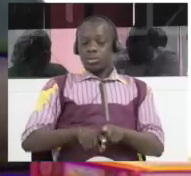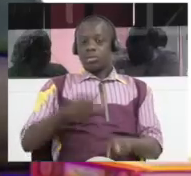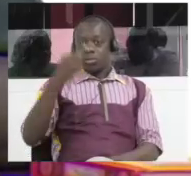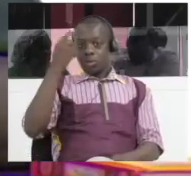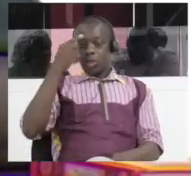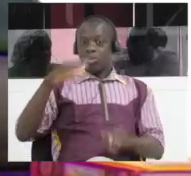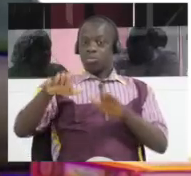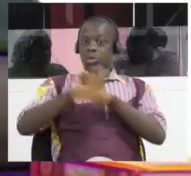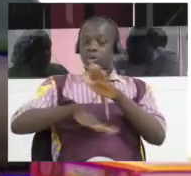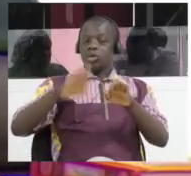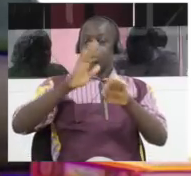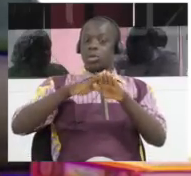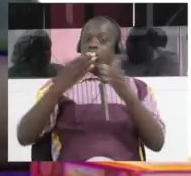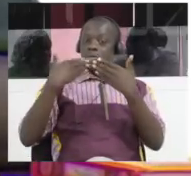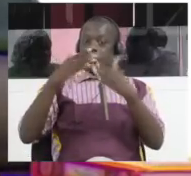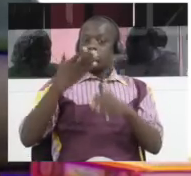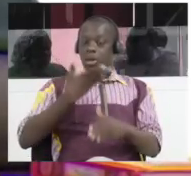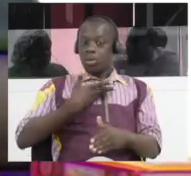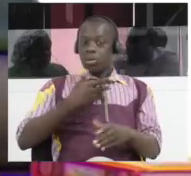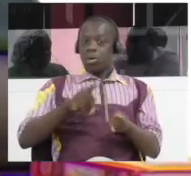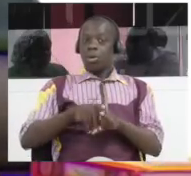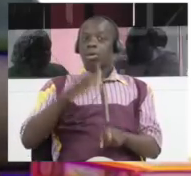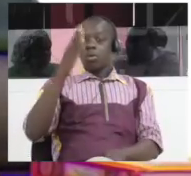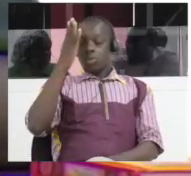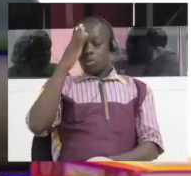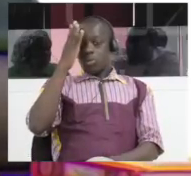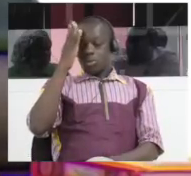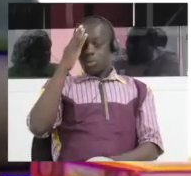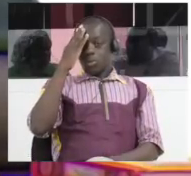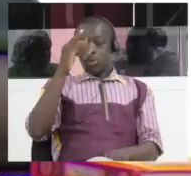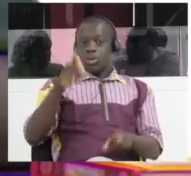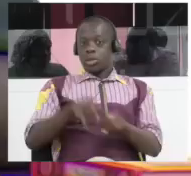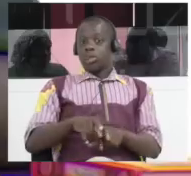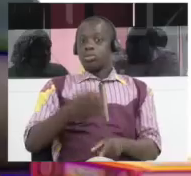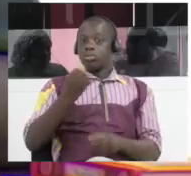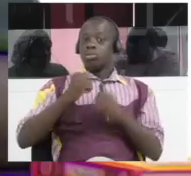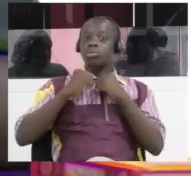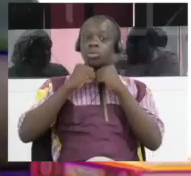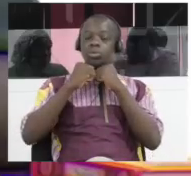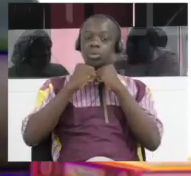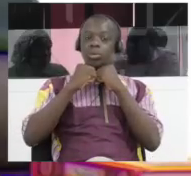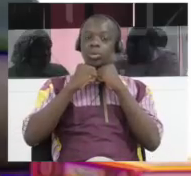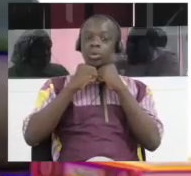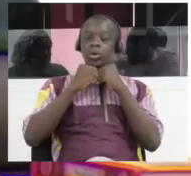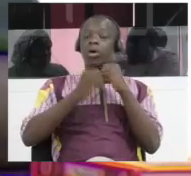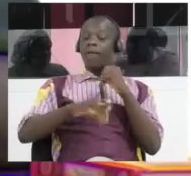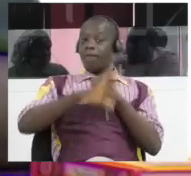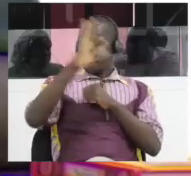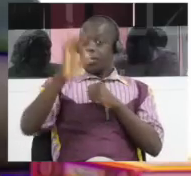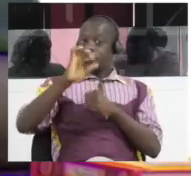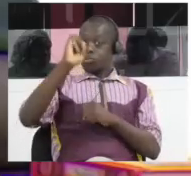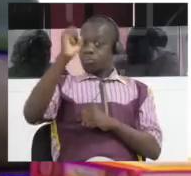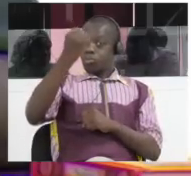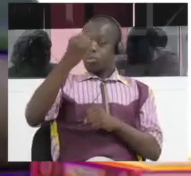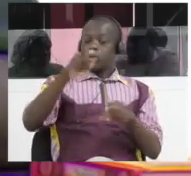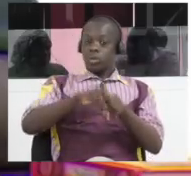I think at that time, based on the information we had, we knew that Lieutenant Sana Sabale was